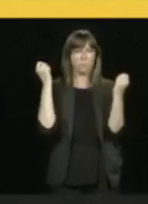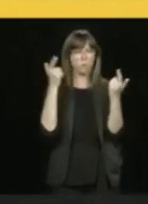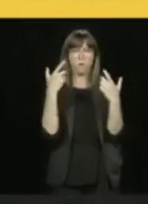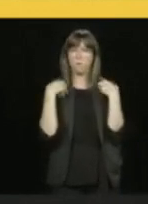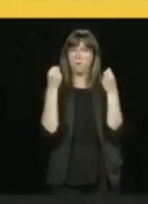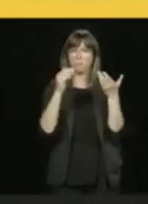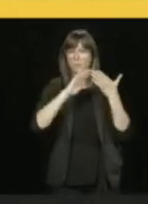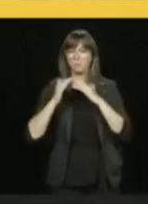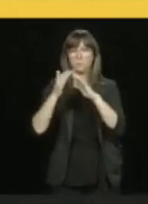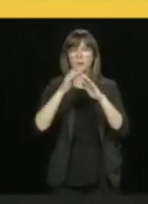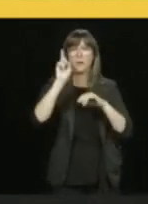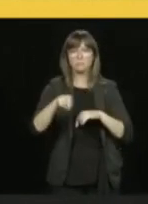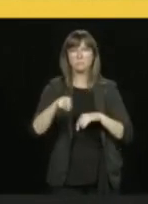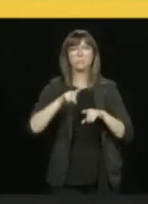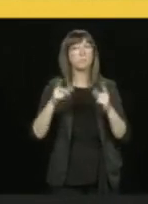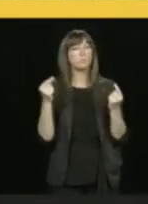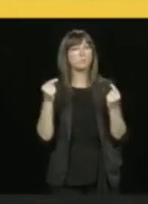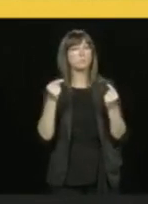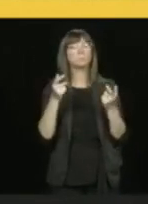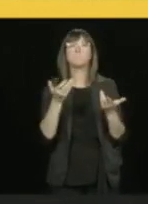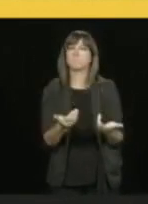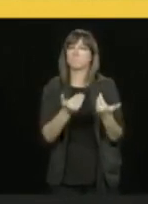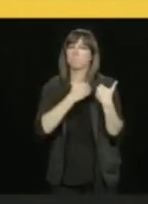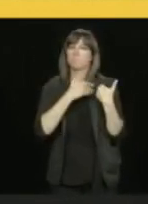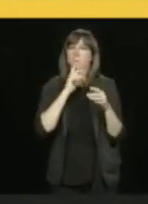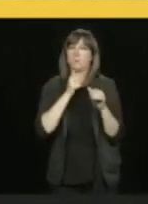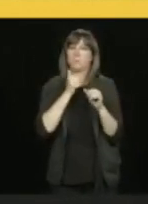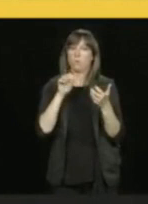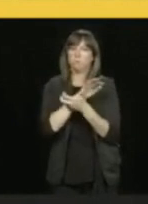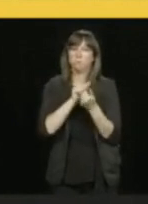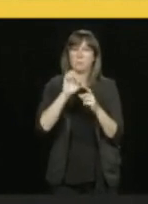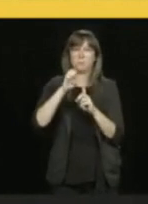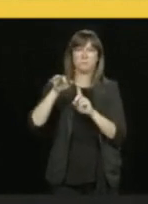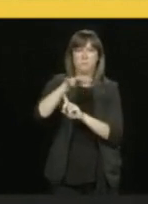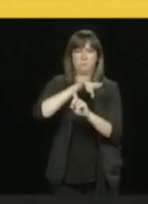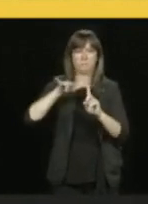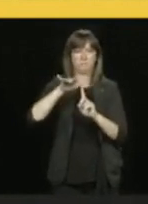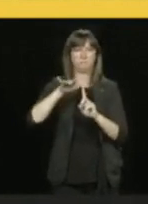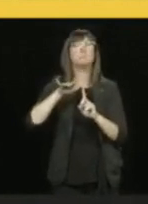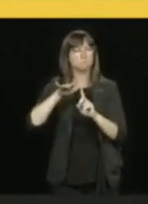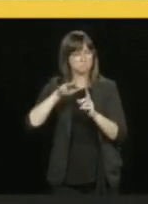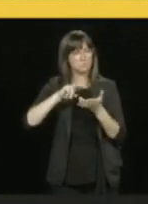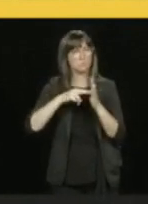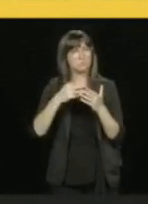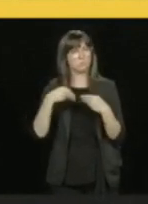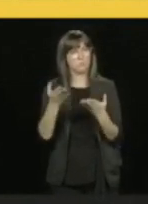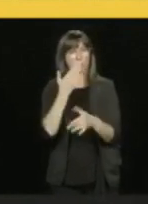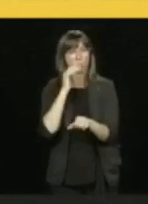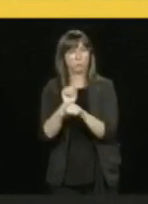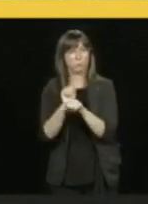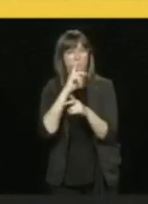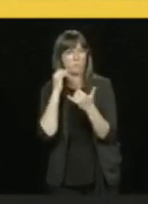must redouble our efforts to fight climate change. That is also the best way to ensure there are good jobs